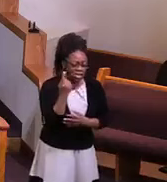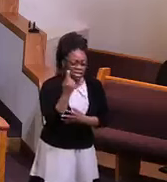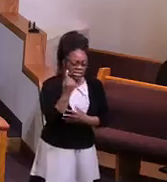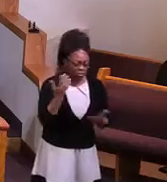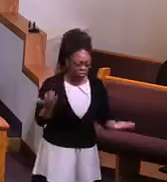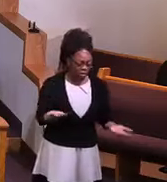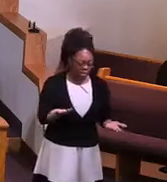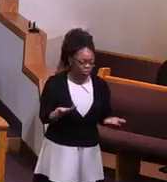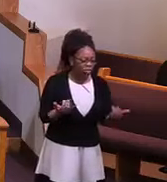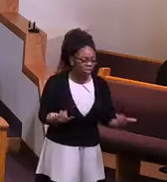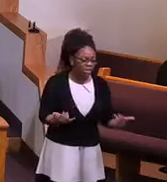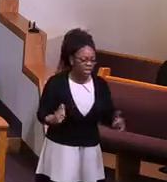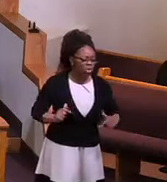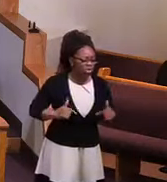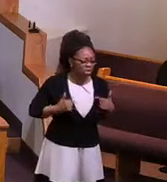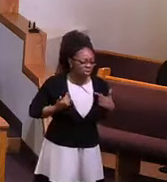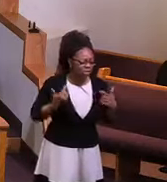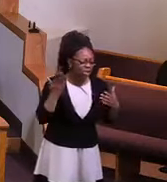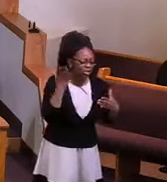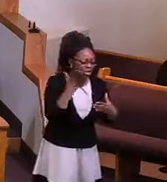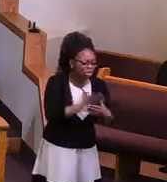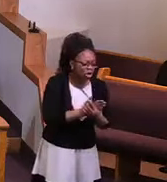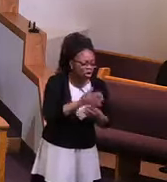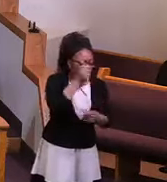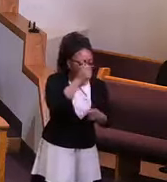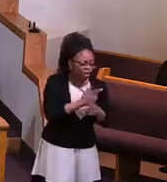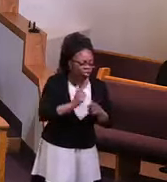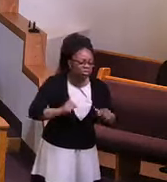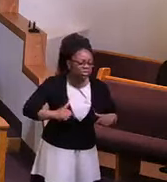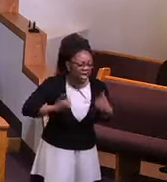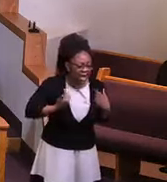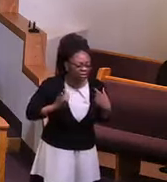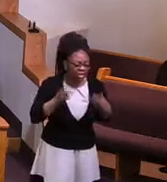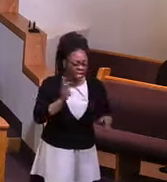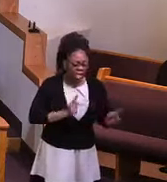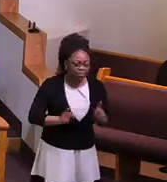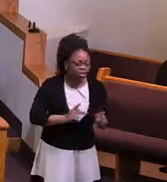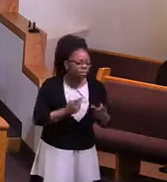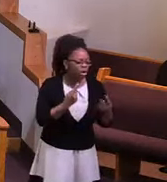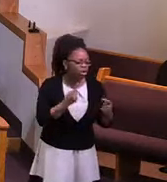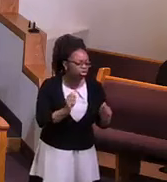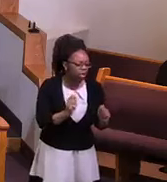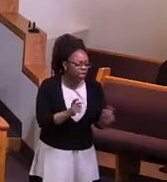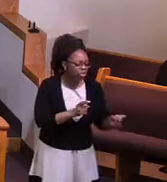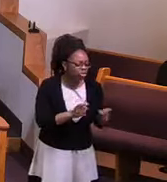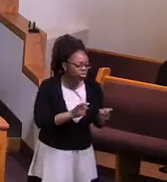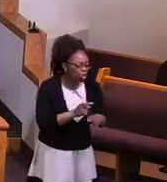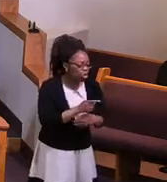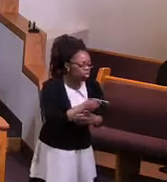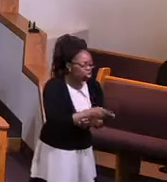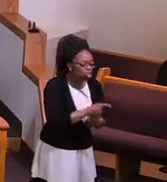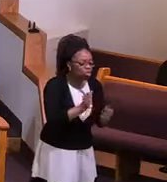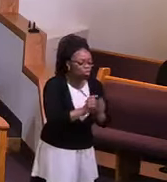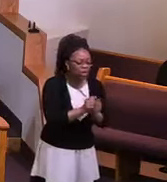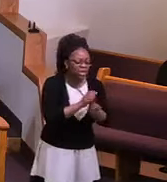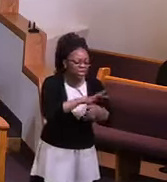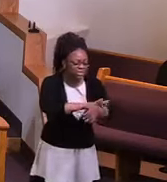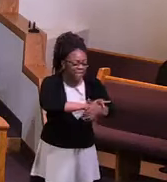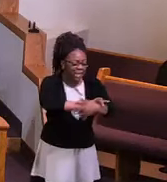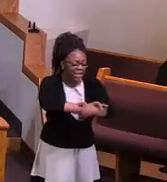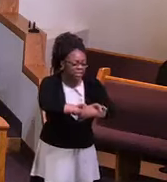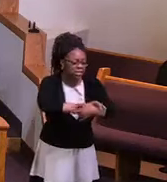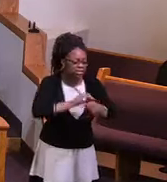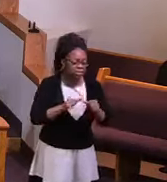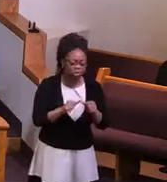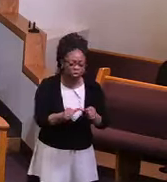a disturbed brother's lifestyle, and folks are seemingly trying to control you with chains, but you keep breaking